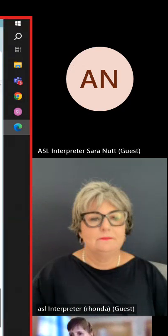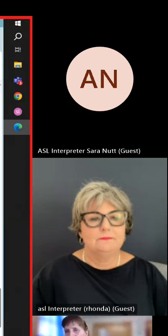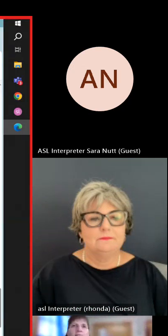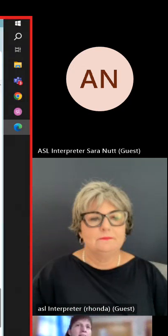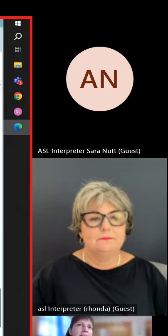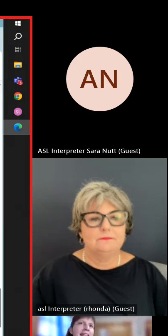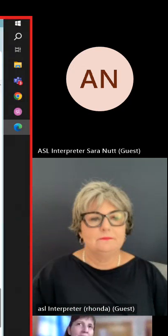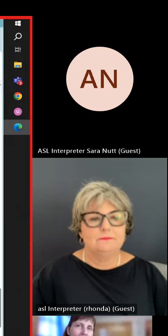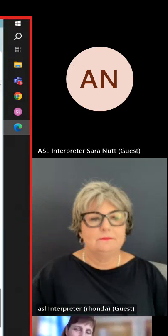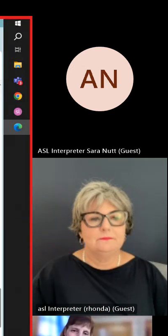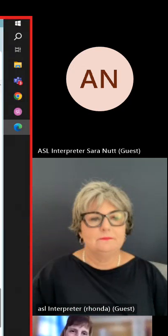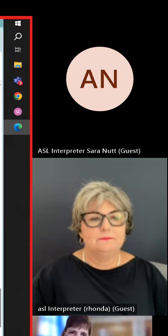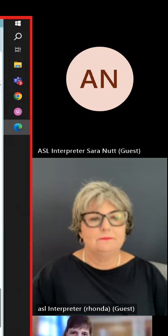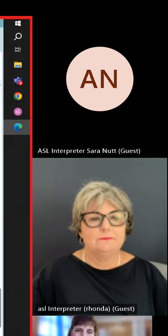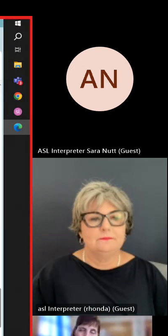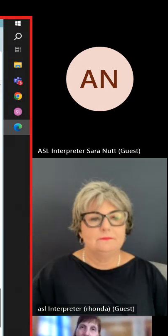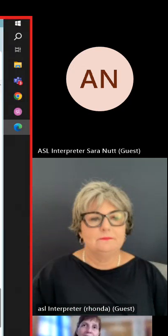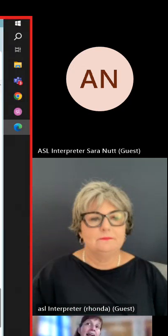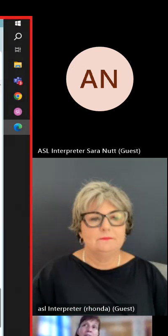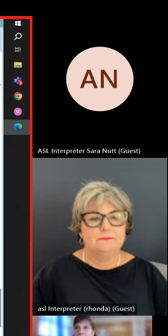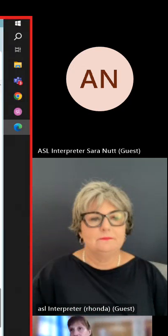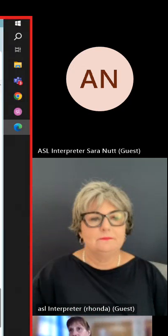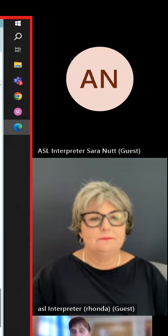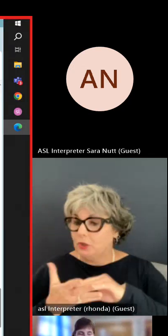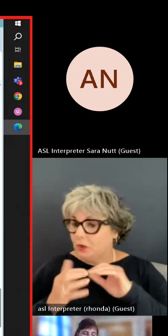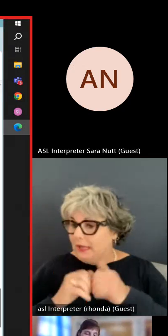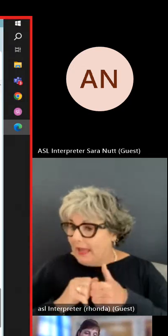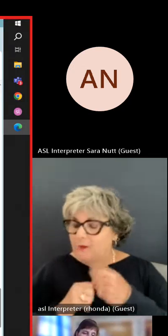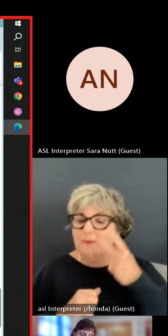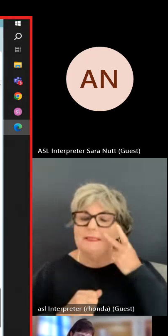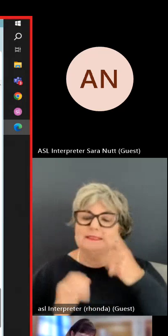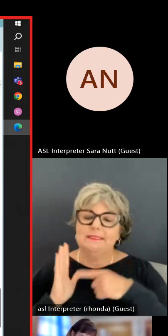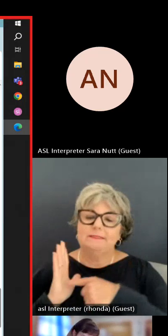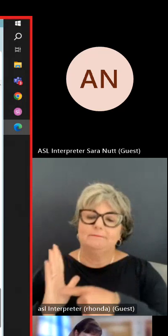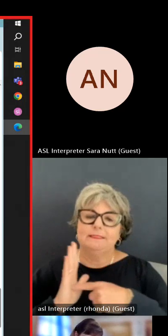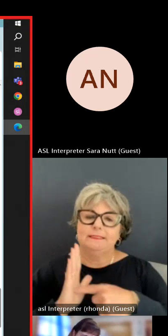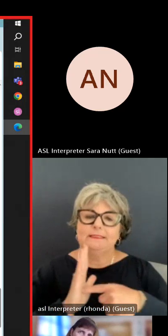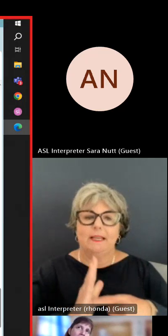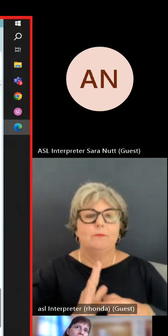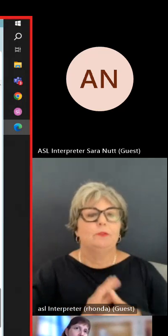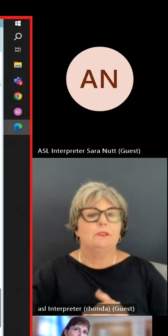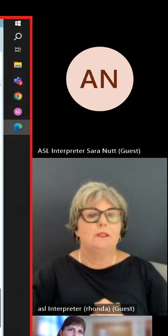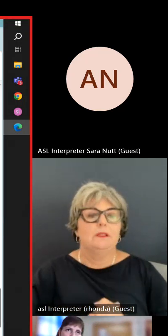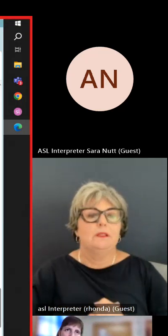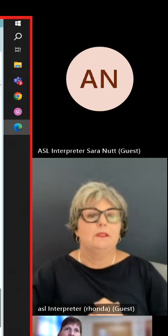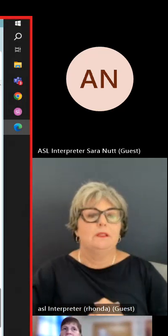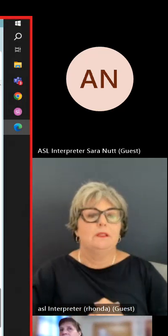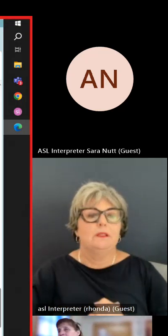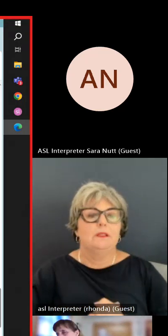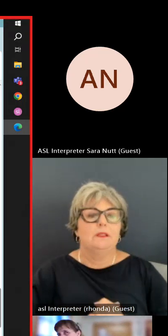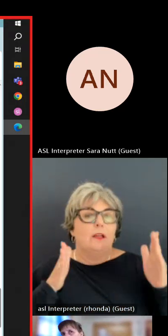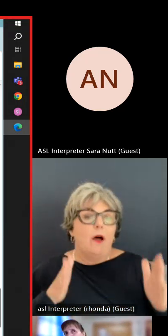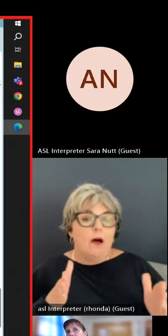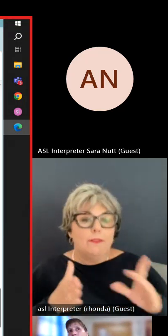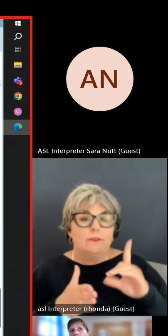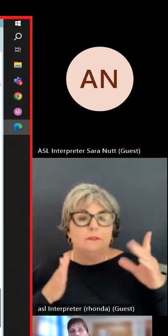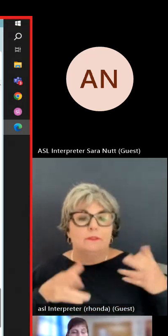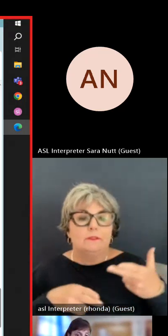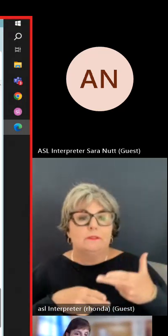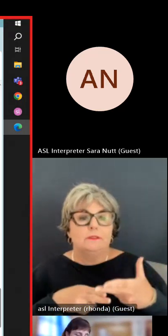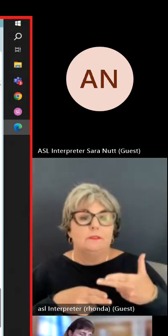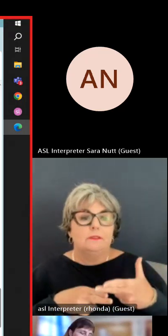So I know that adults like to learn by seeing examples, and I do too. There's an author and a designer. His name